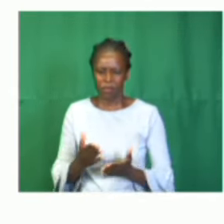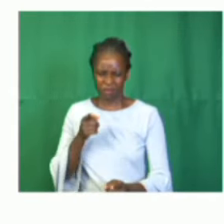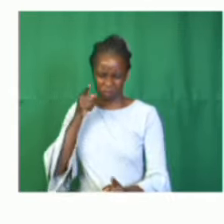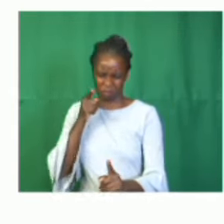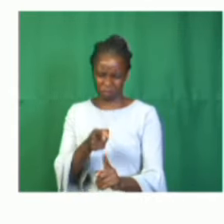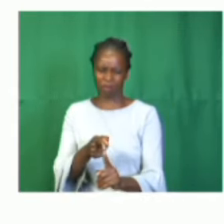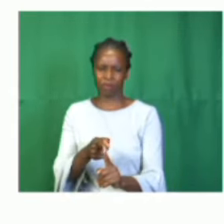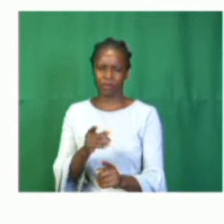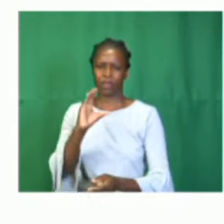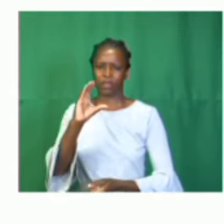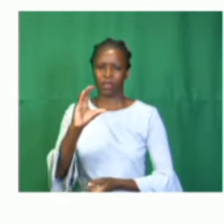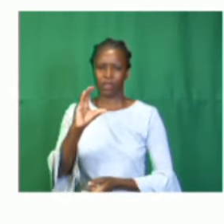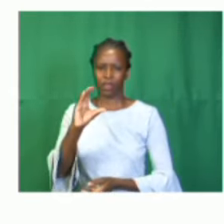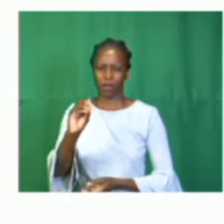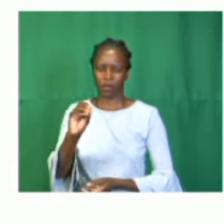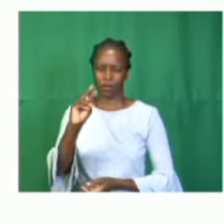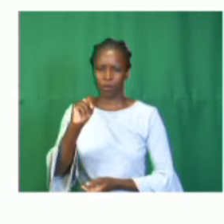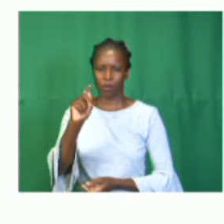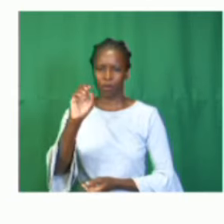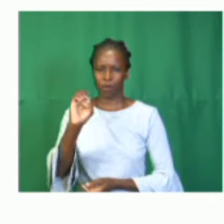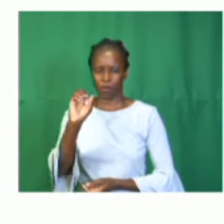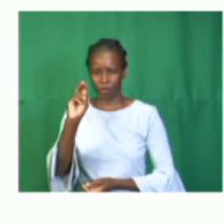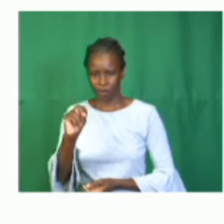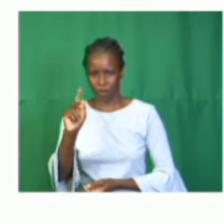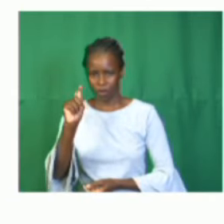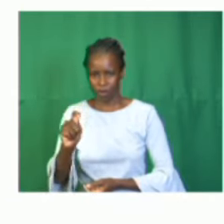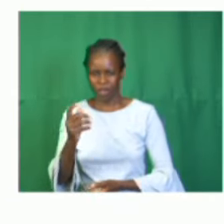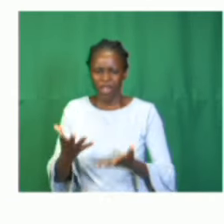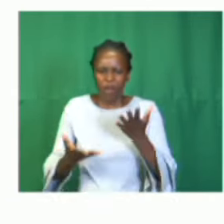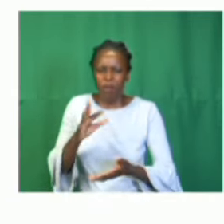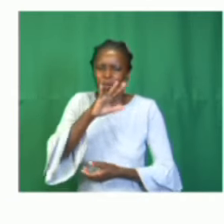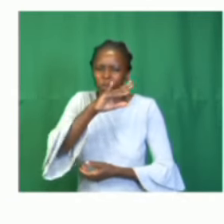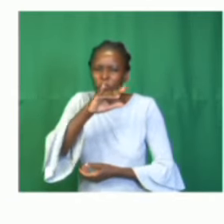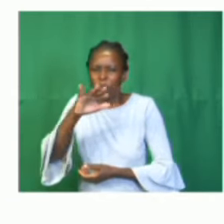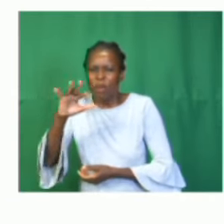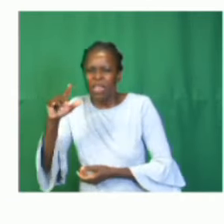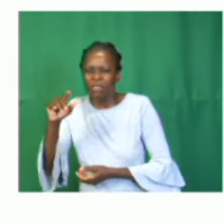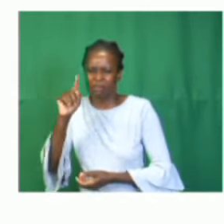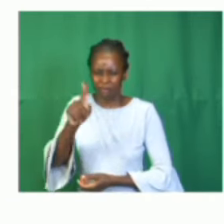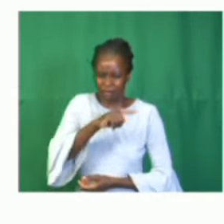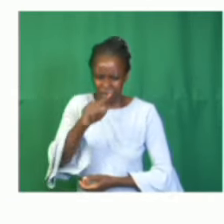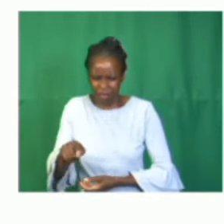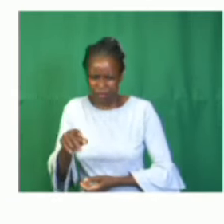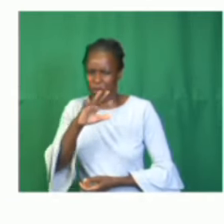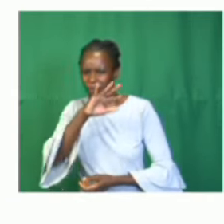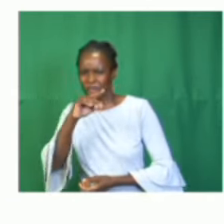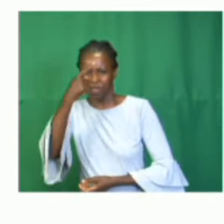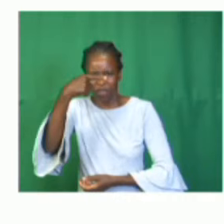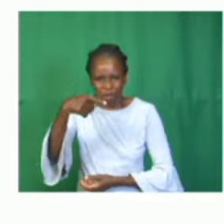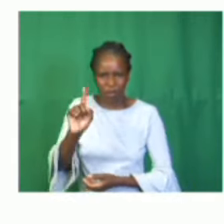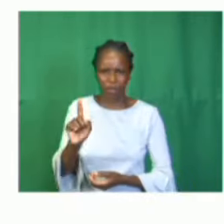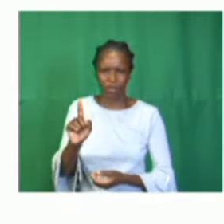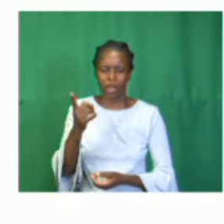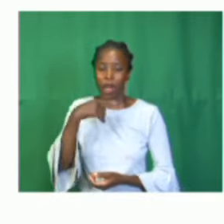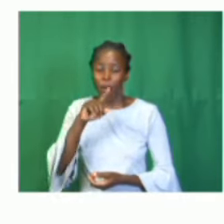context. Others, they have a problem with producing the correct spelling because you find that the learner has not been